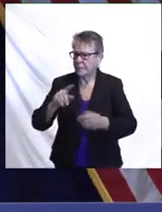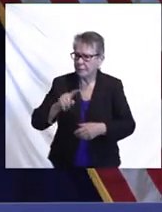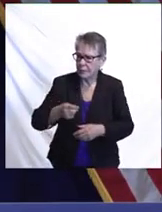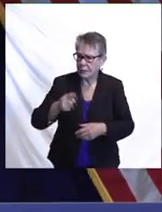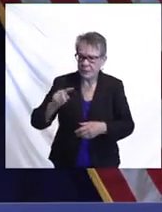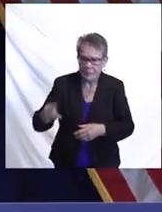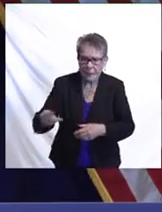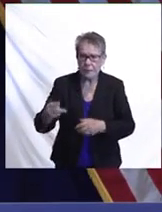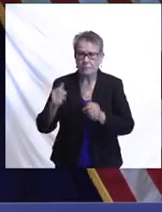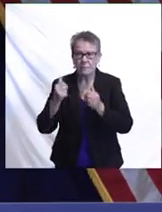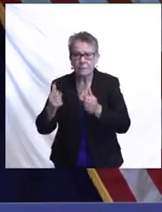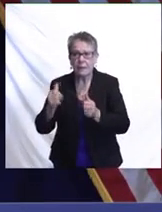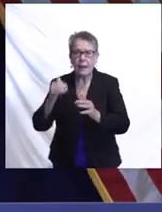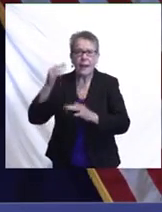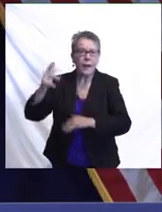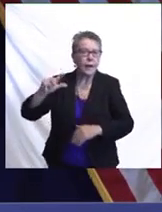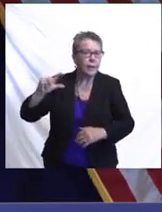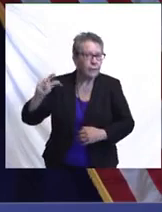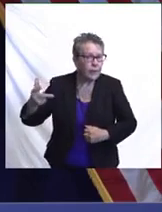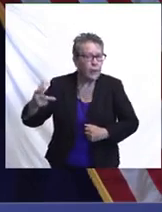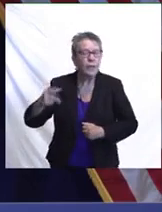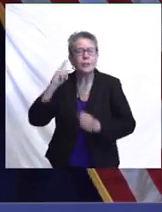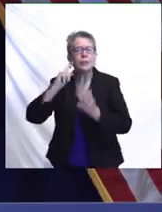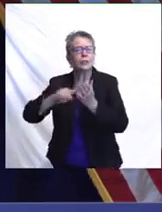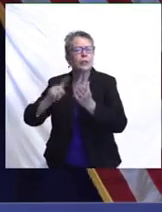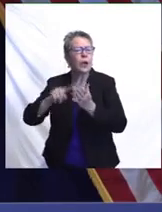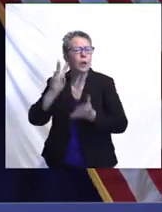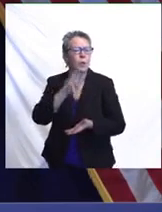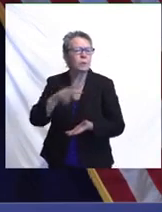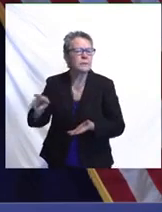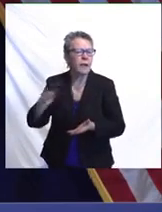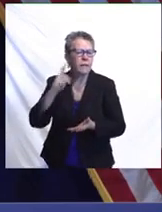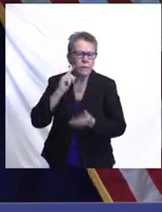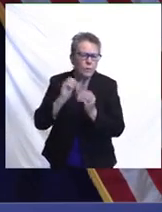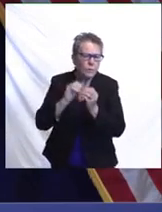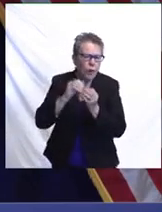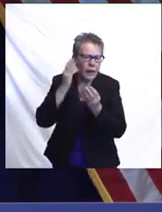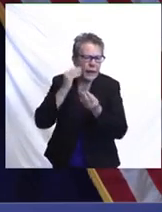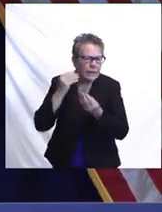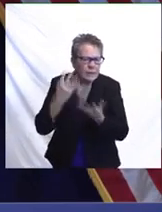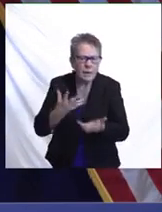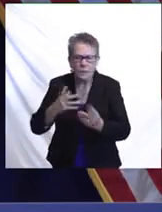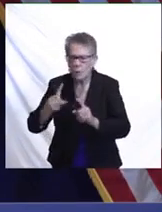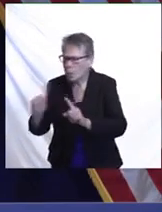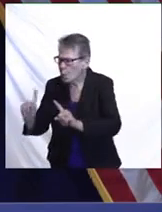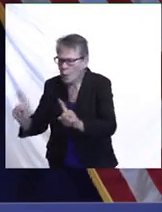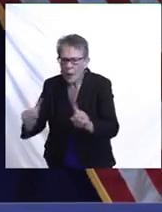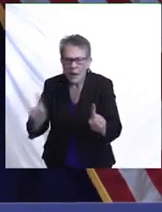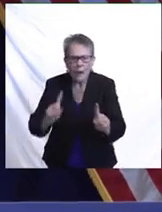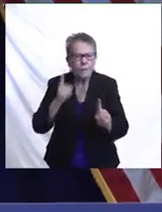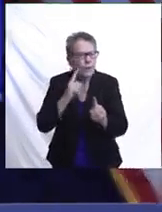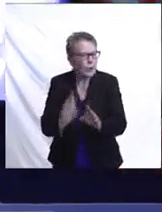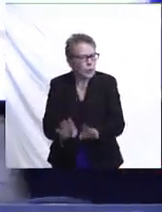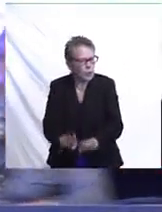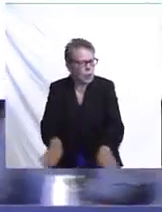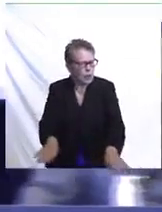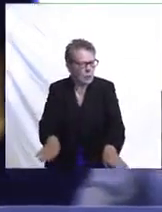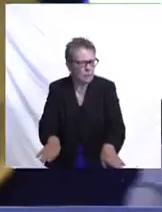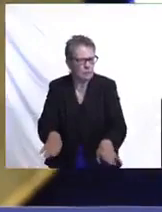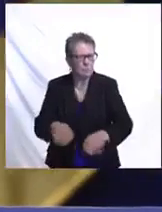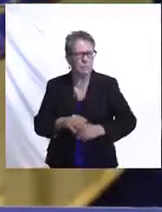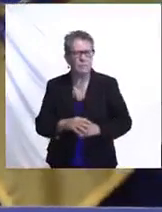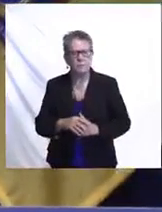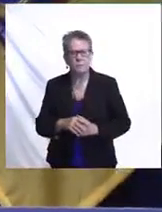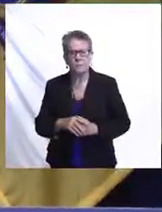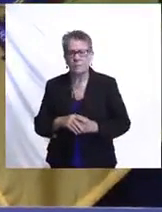covid19.nj.gov. That vaccination finder is extremely user-friendly. Take it from a non-IT guy. Yeah. And again, the